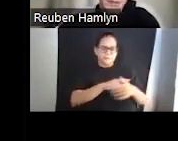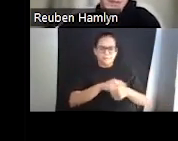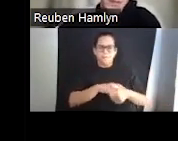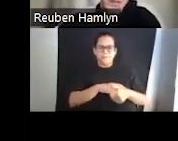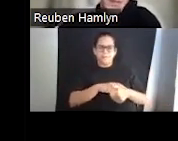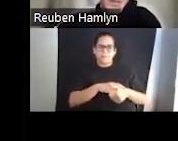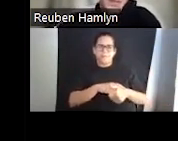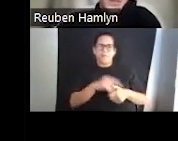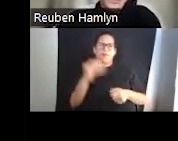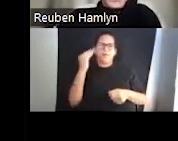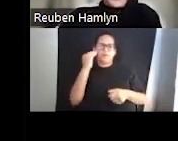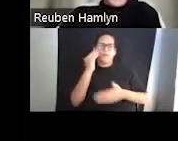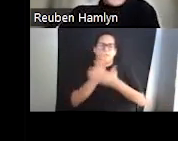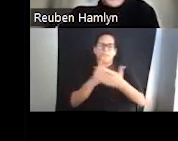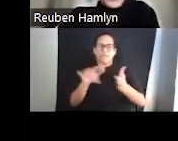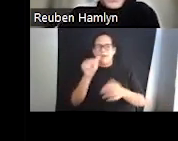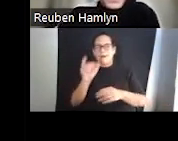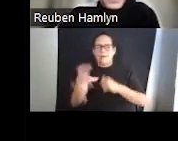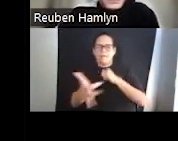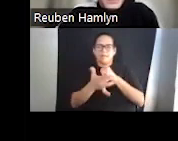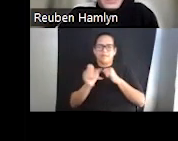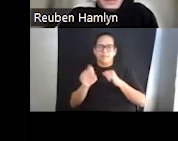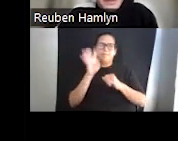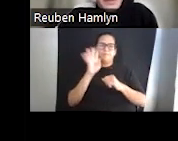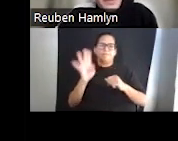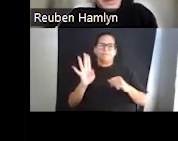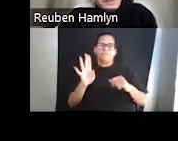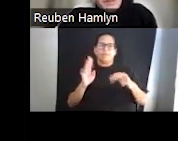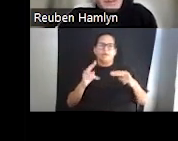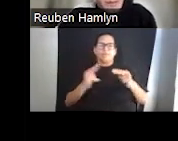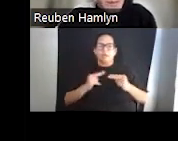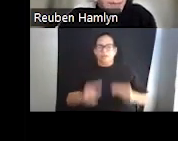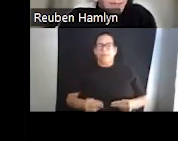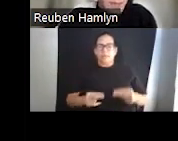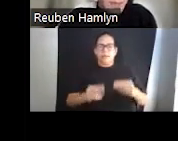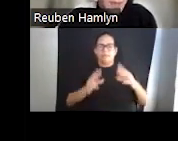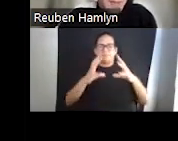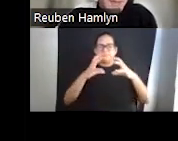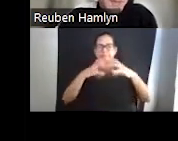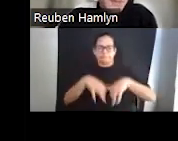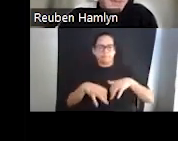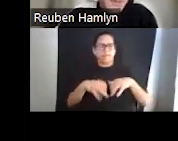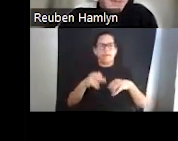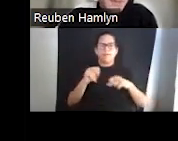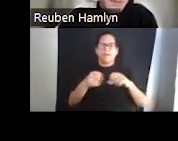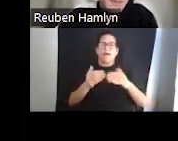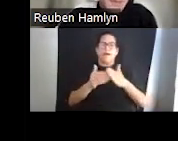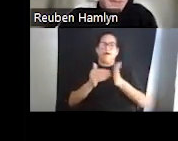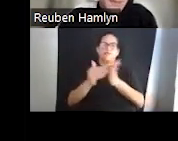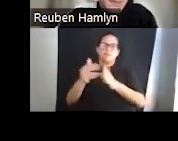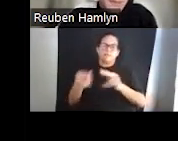of these AI techniques can produce dehumanizing results that often enhance